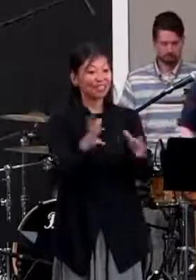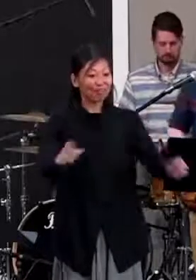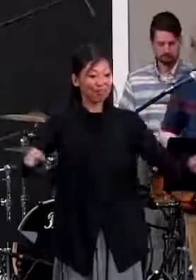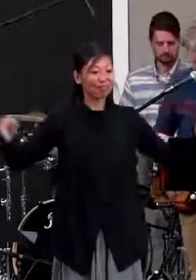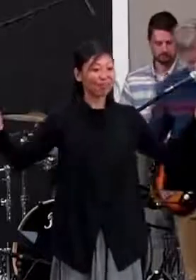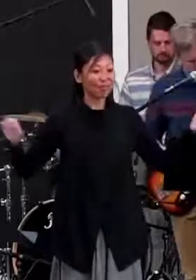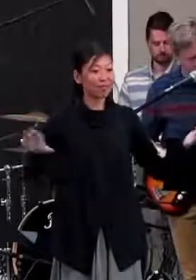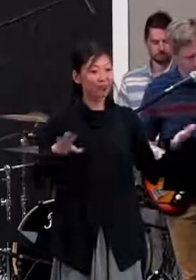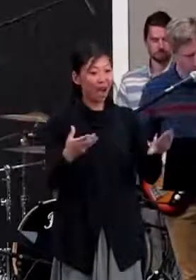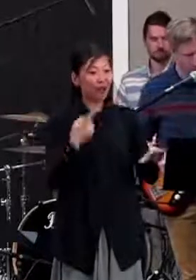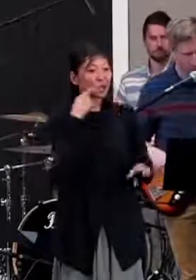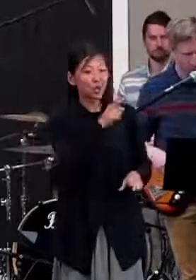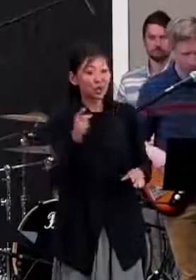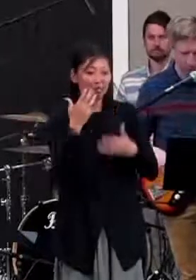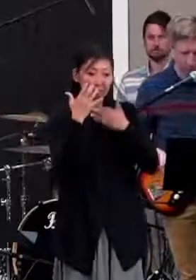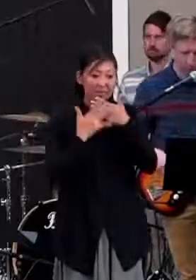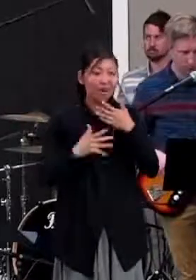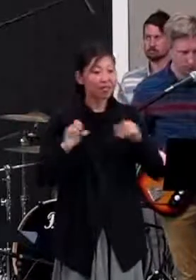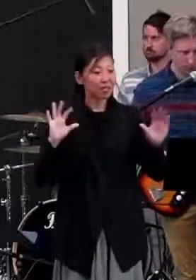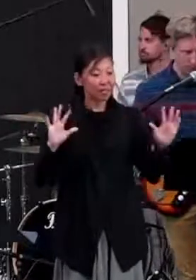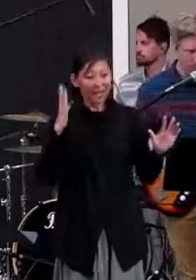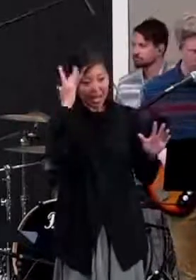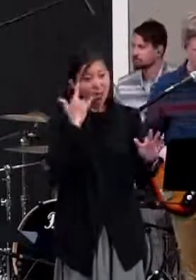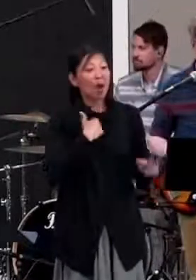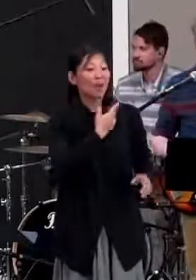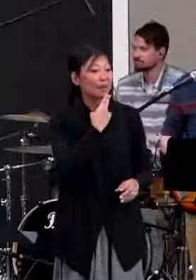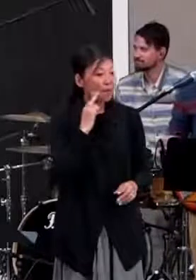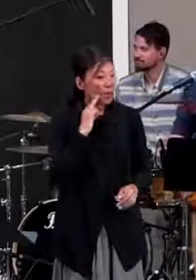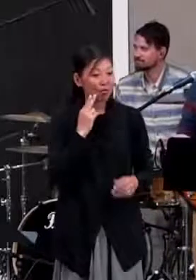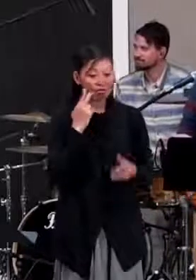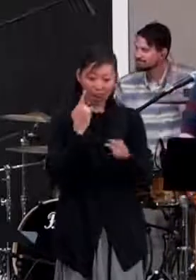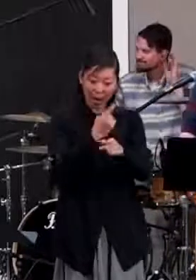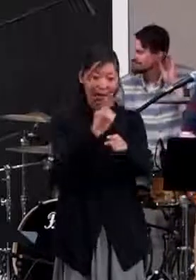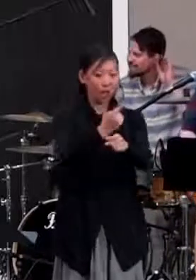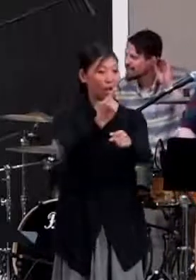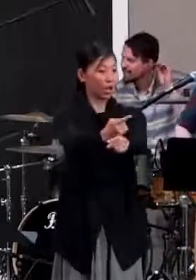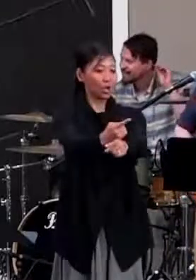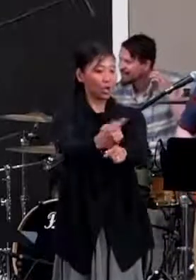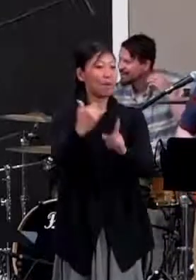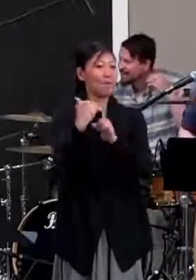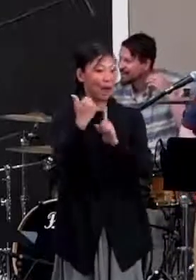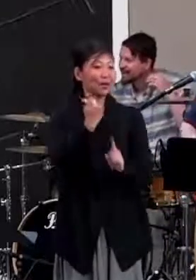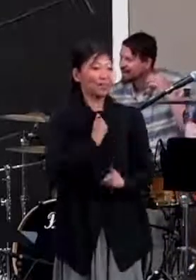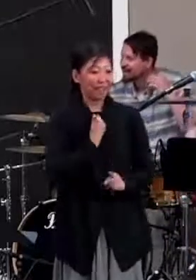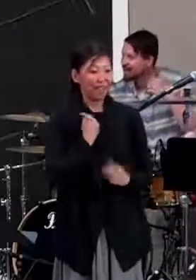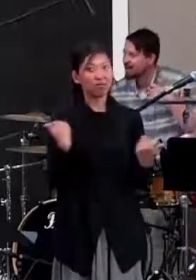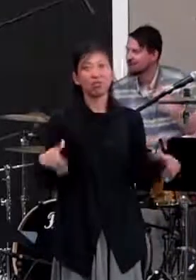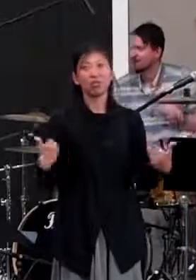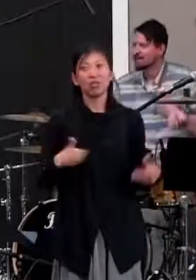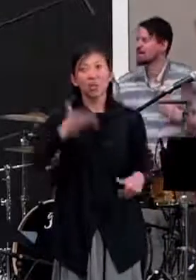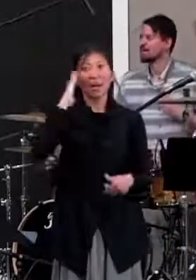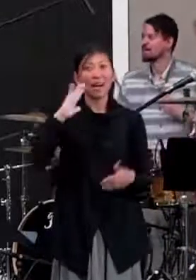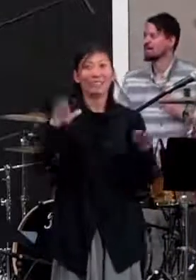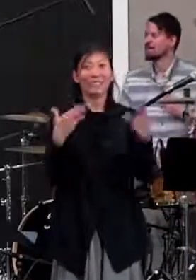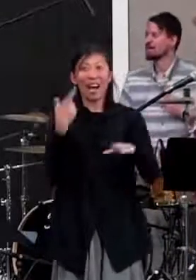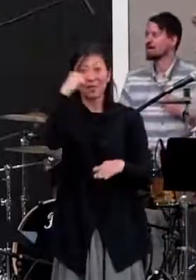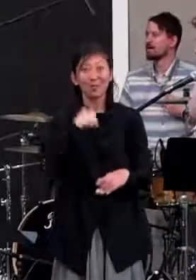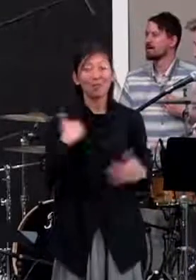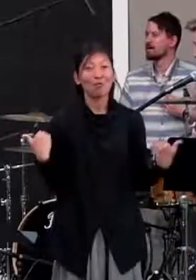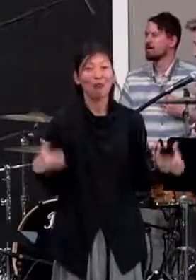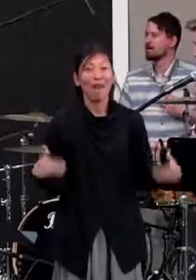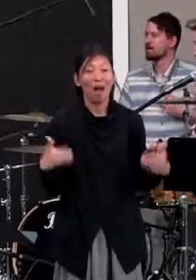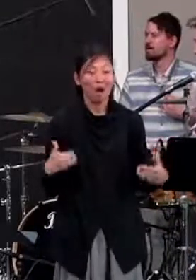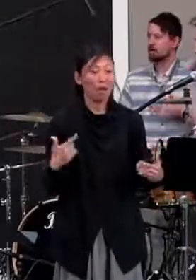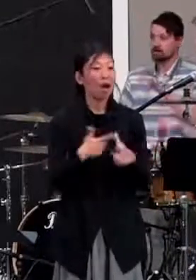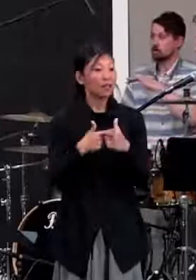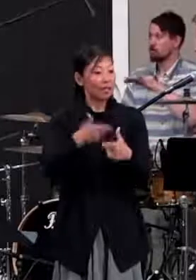that's what we do together as the people of God, regularly. When we gather, we remind us of these great things because he gives us more grace.